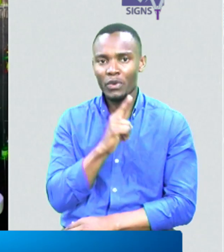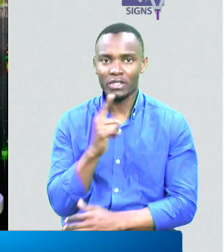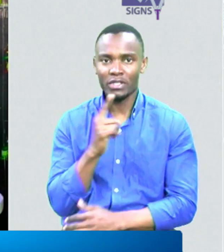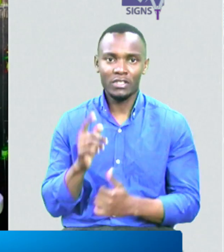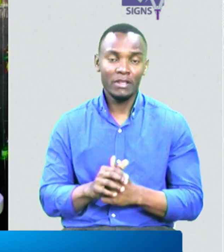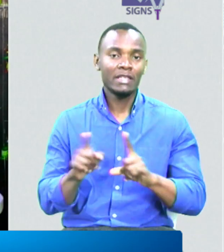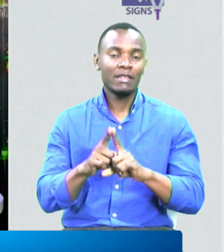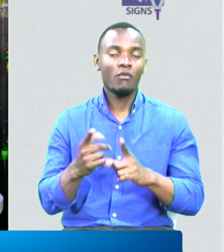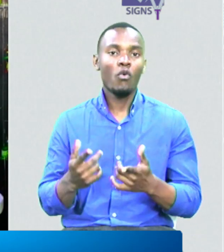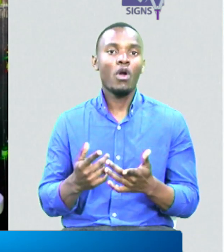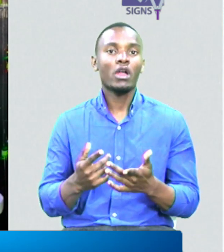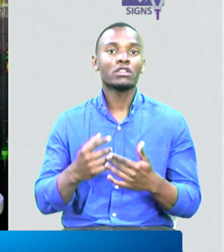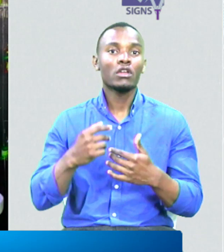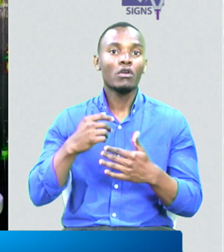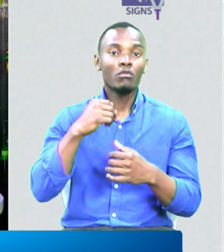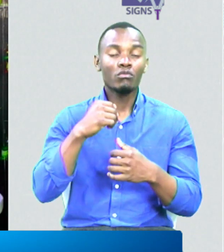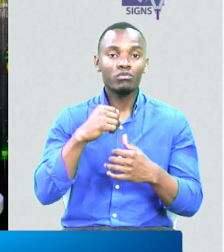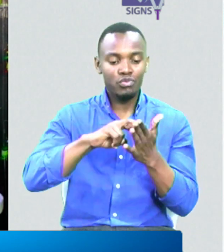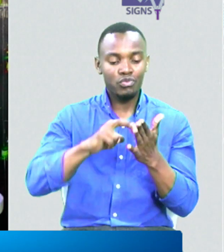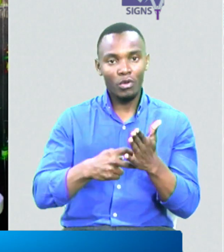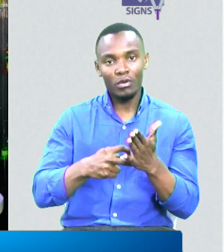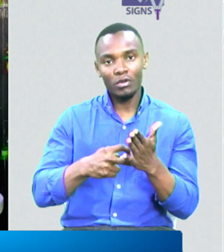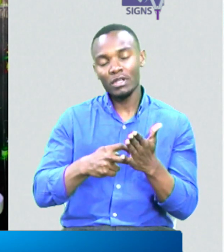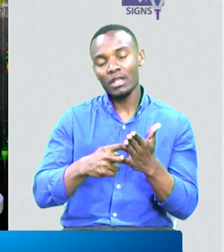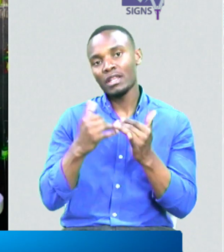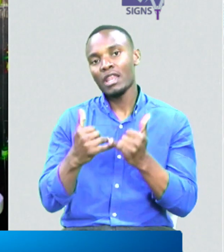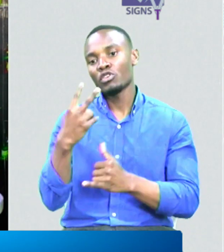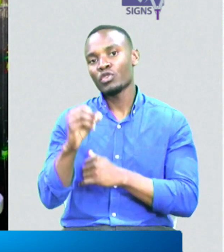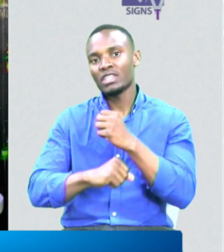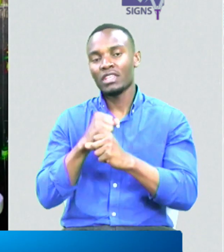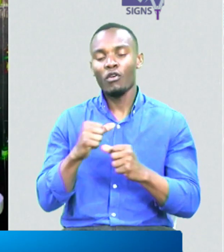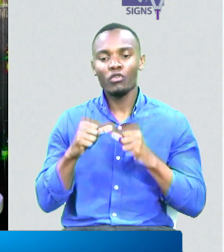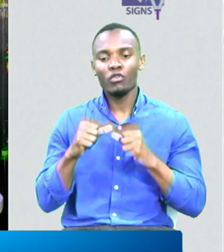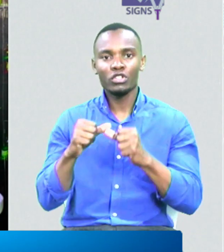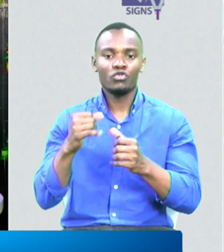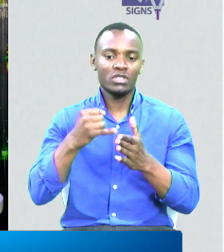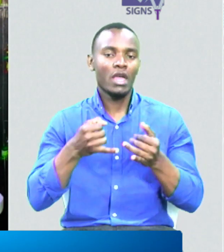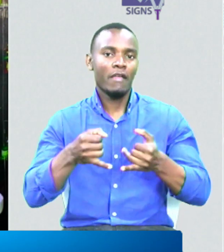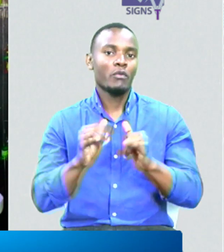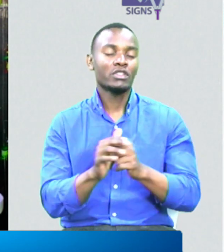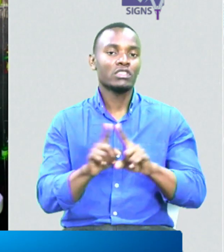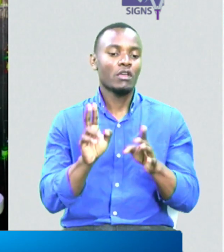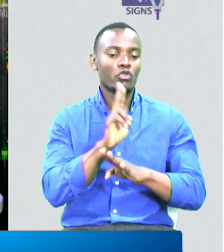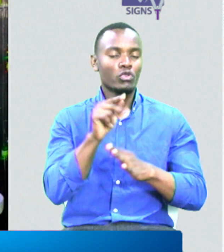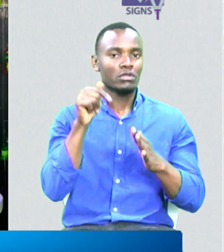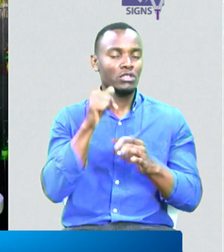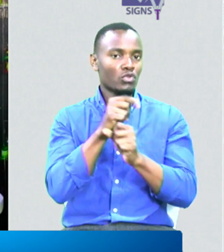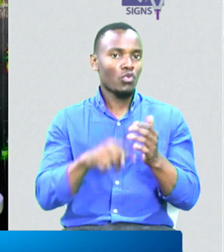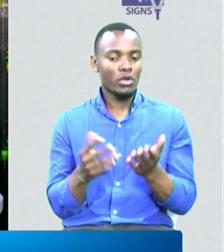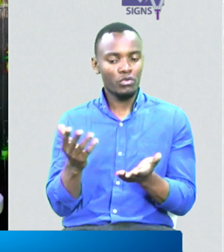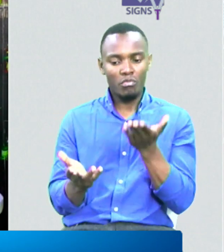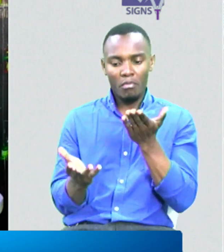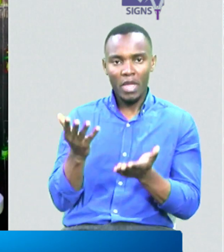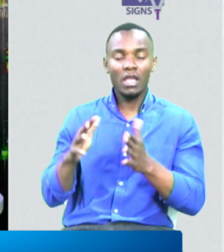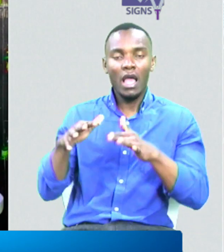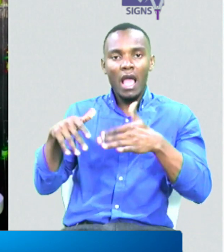cloudly handling national affairs will be met with harsh criticism. Performance contracting in government